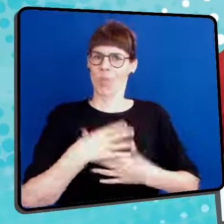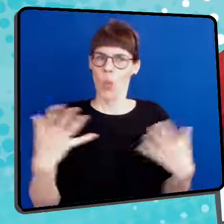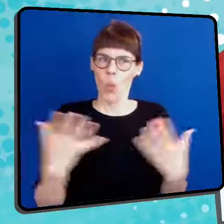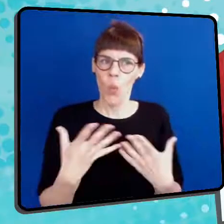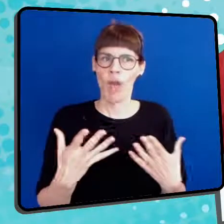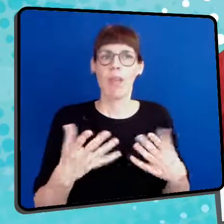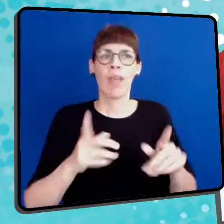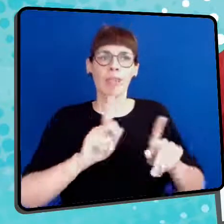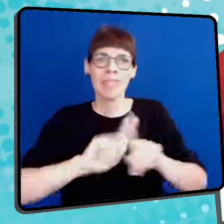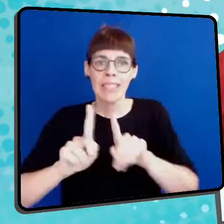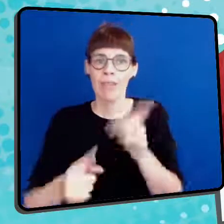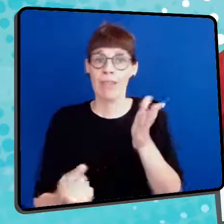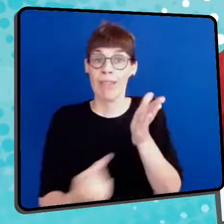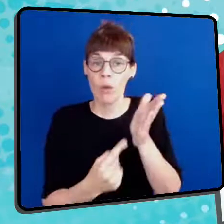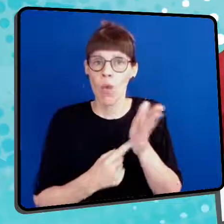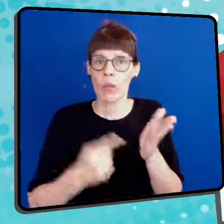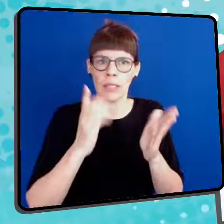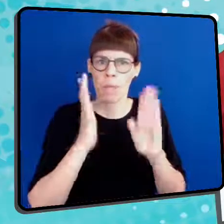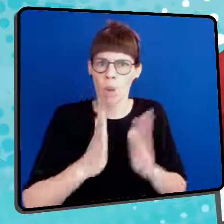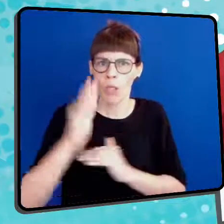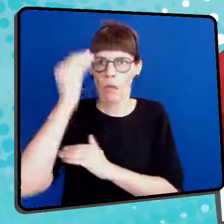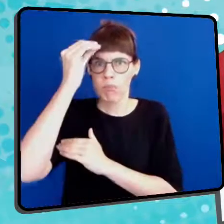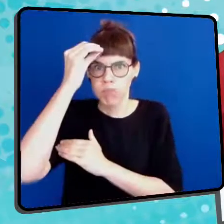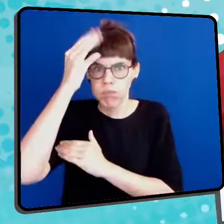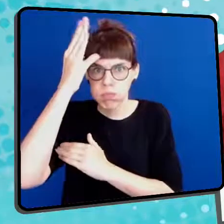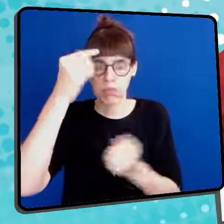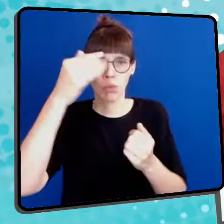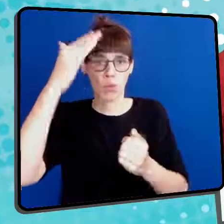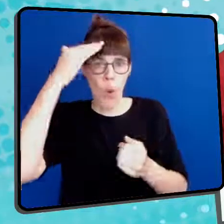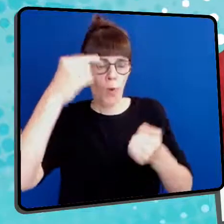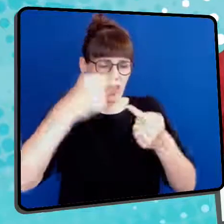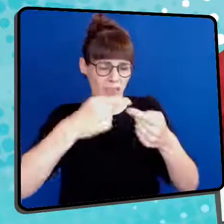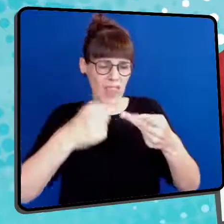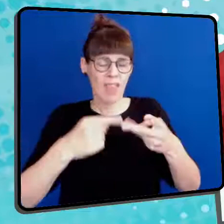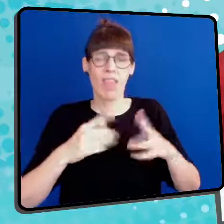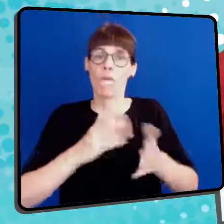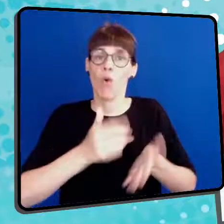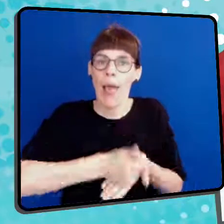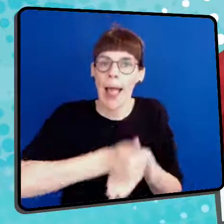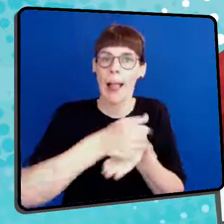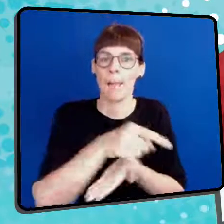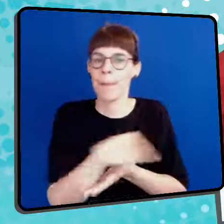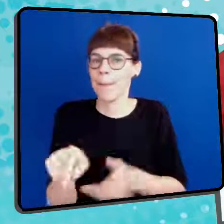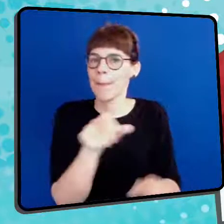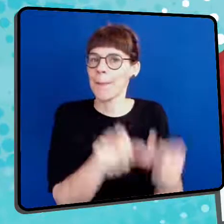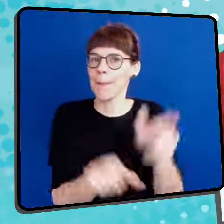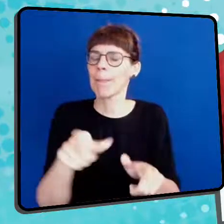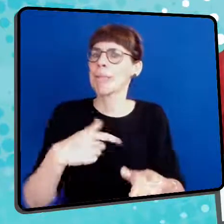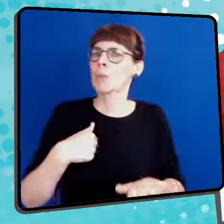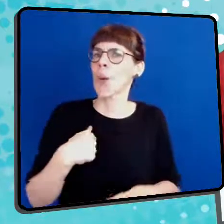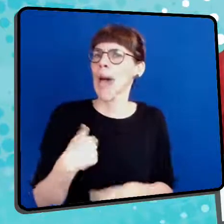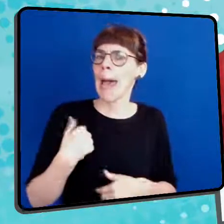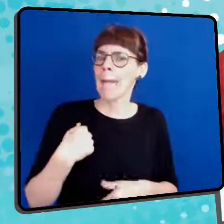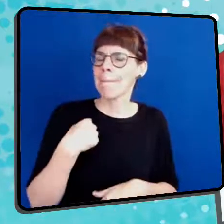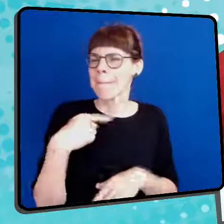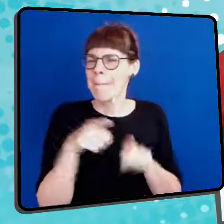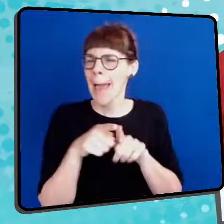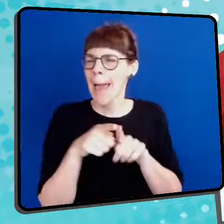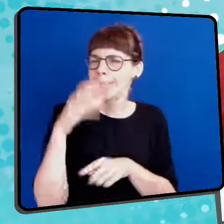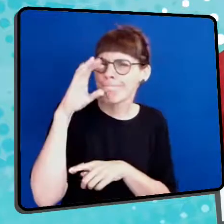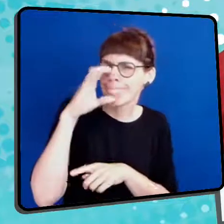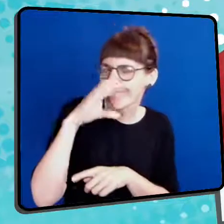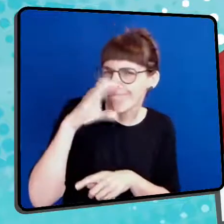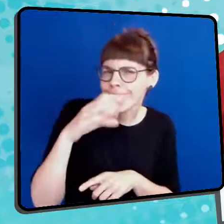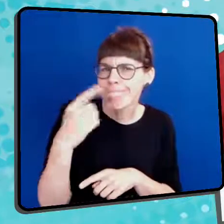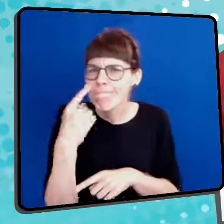know about in order to help people out. And so what I'm really keen to hear from you is, all jobs in the industry